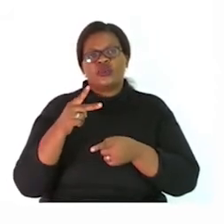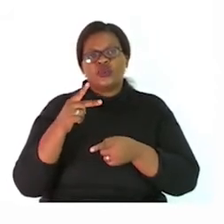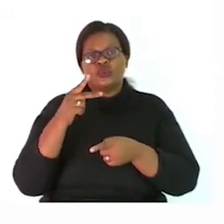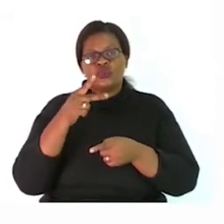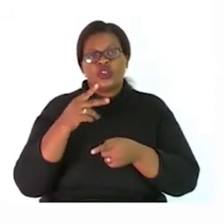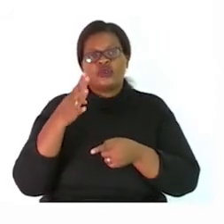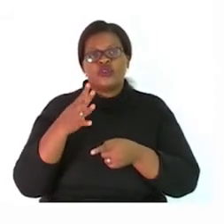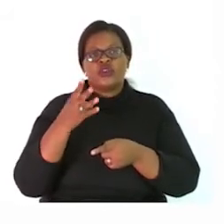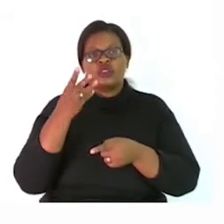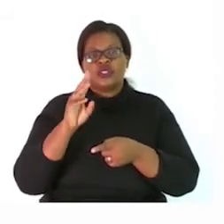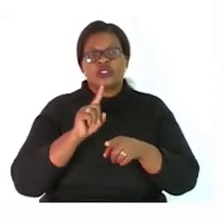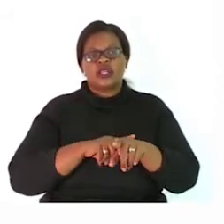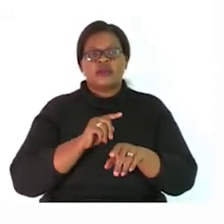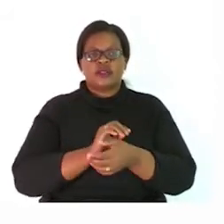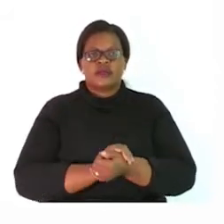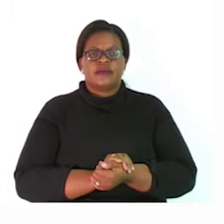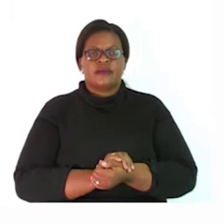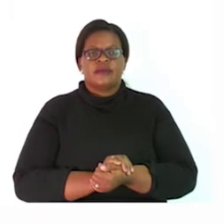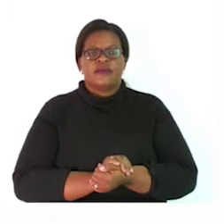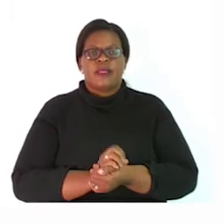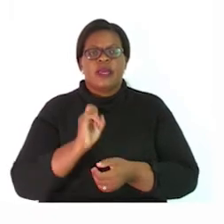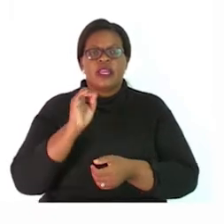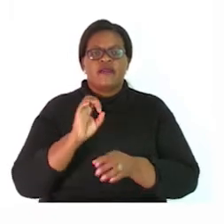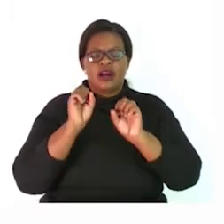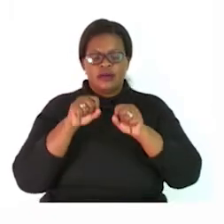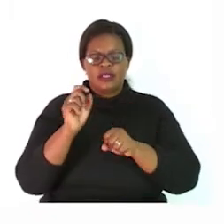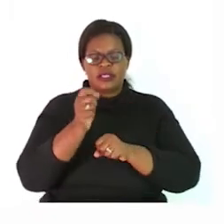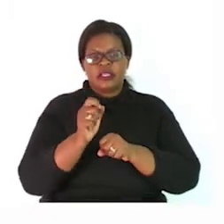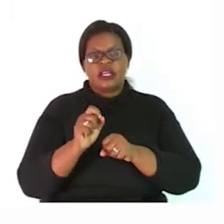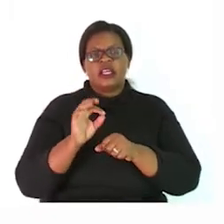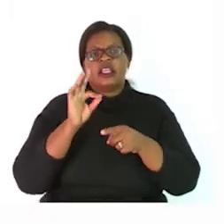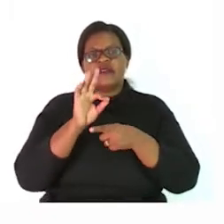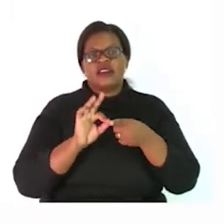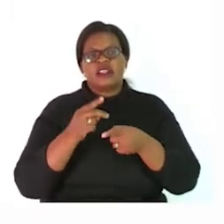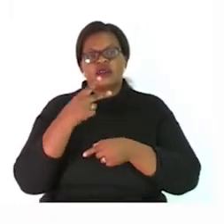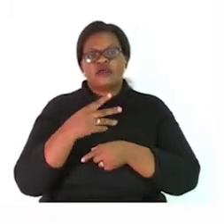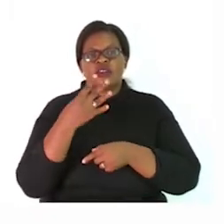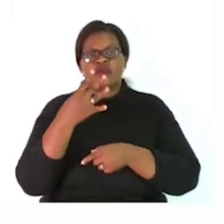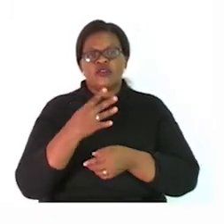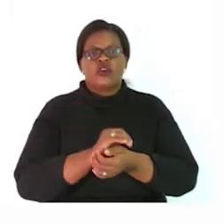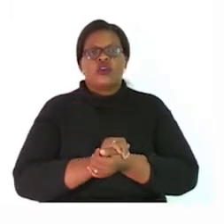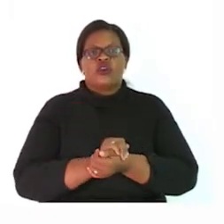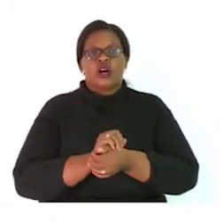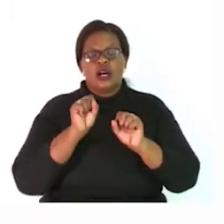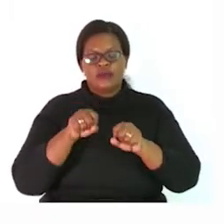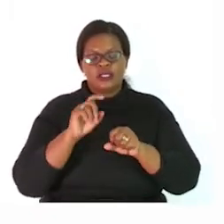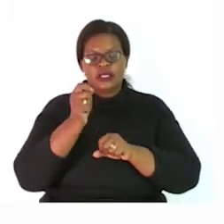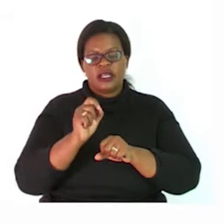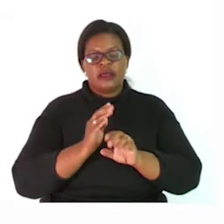24 6 times. So if I have to write the factors of 24, I write them in an